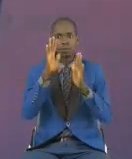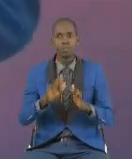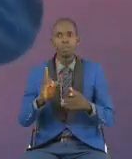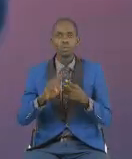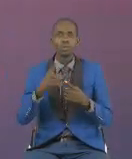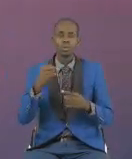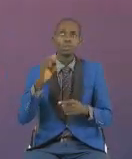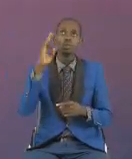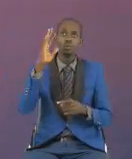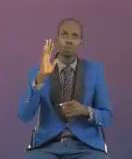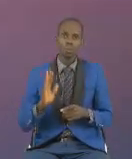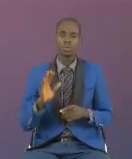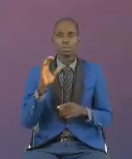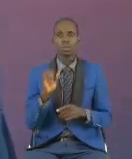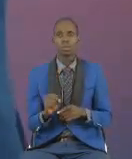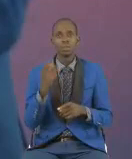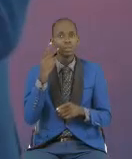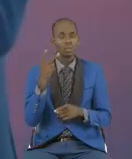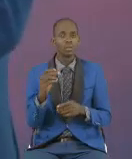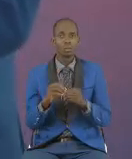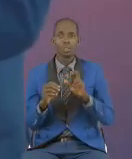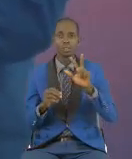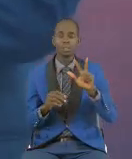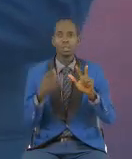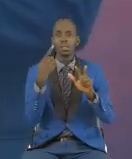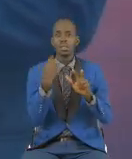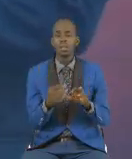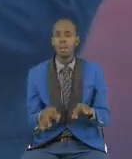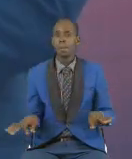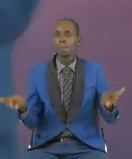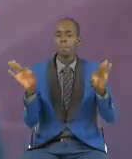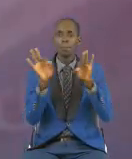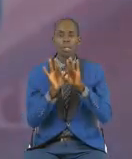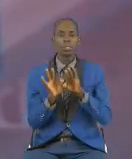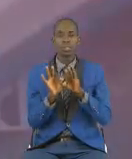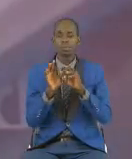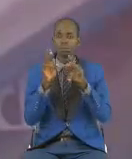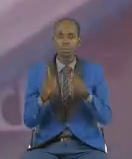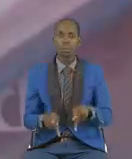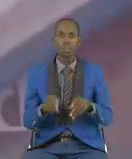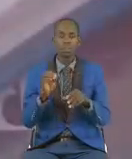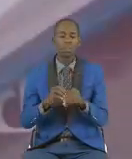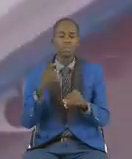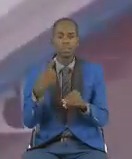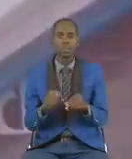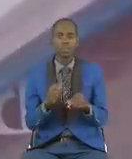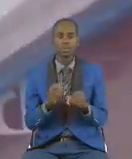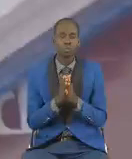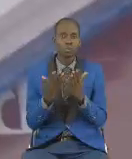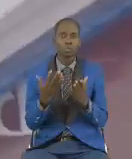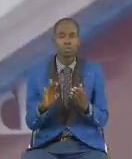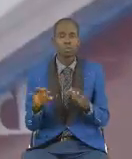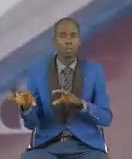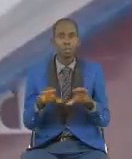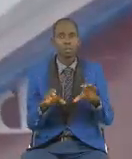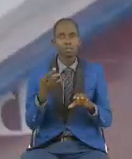three, important personality in the Acts of the Apostles, the Holy Ghost. The Holy Ghost